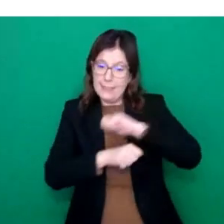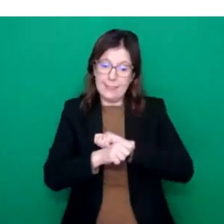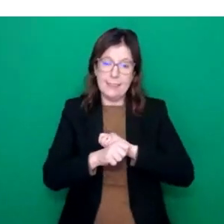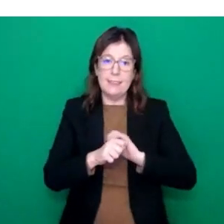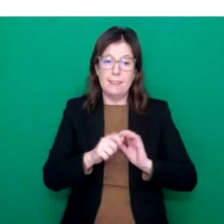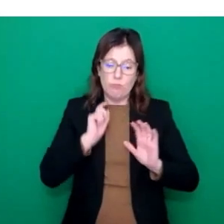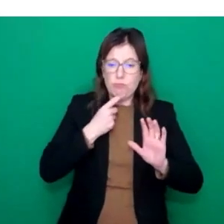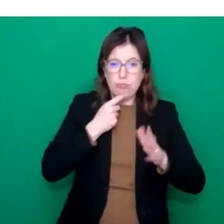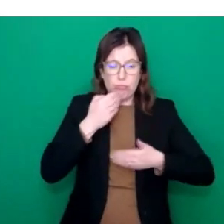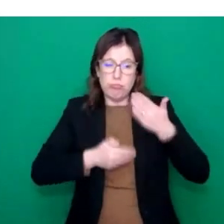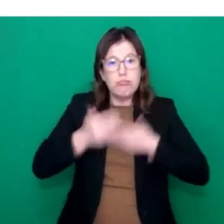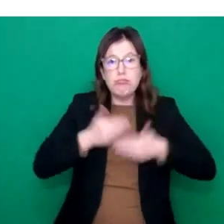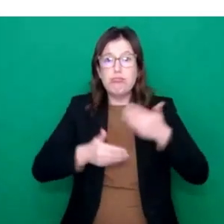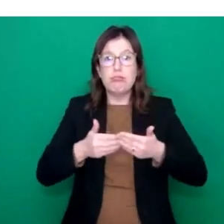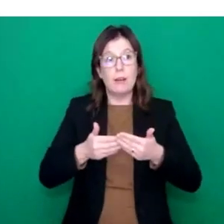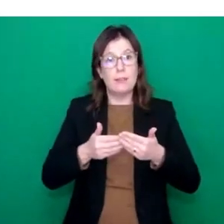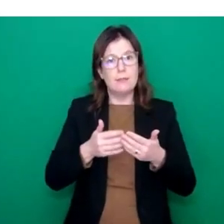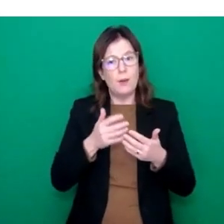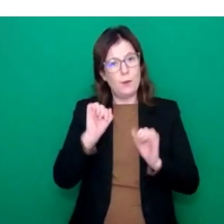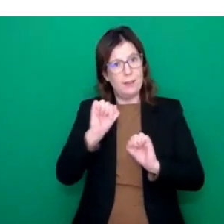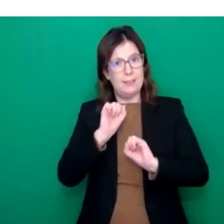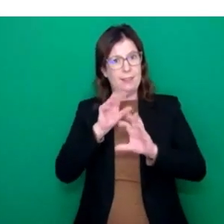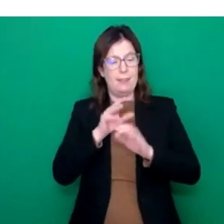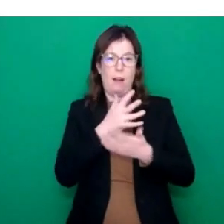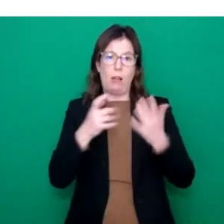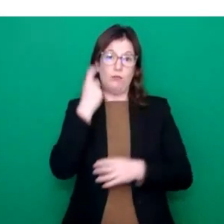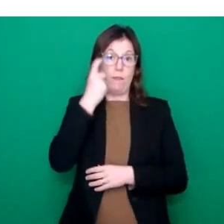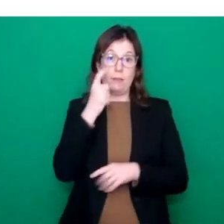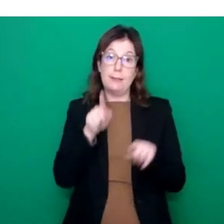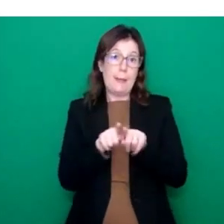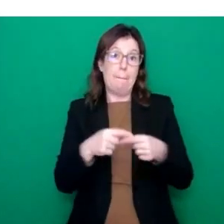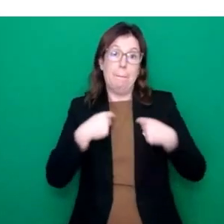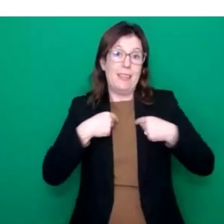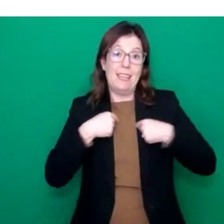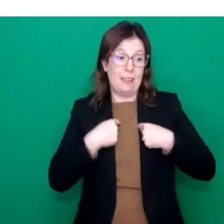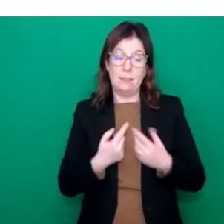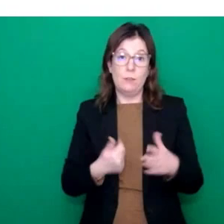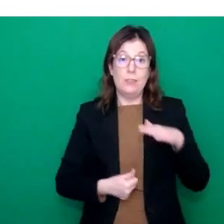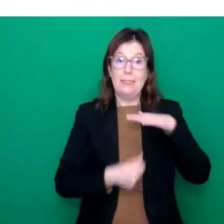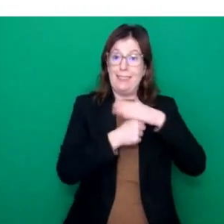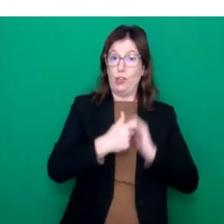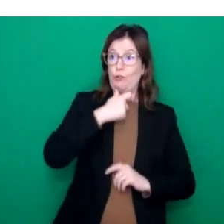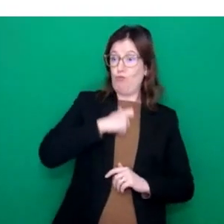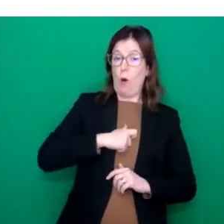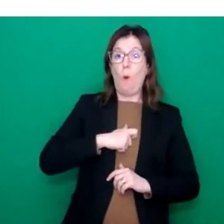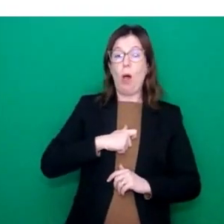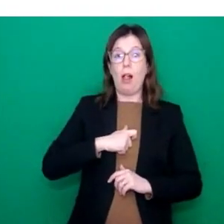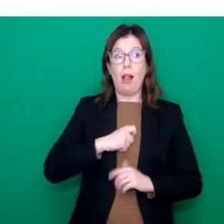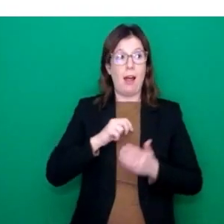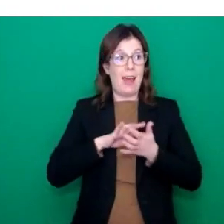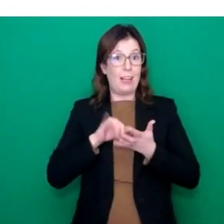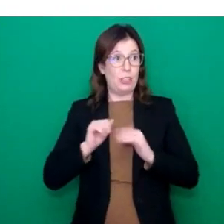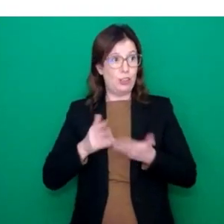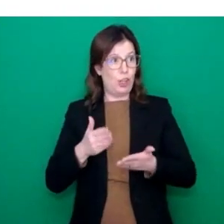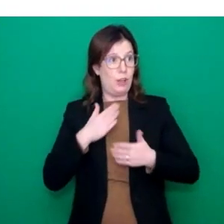really a lot for us to reflect on, including people like myself who are in, senior roles in terms of NHS services